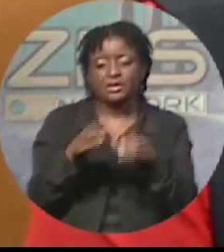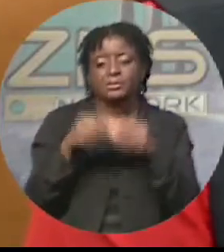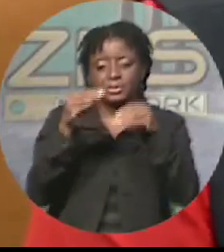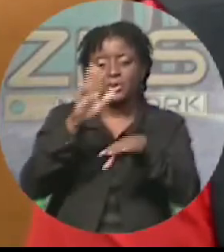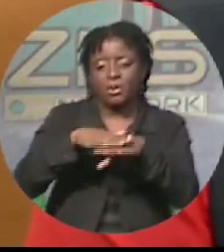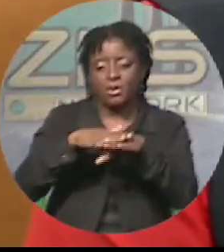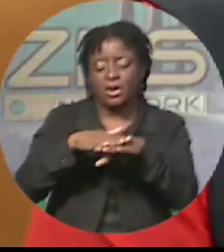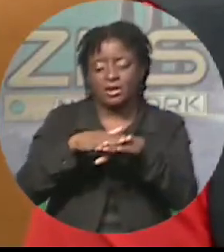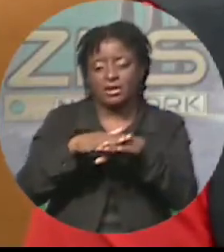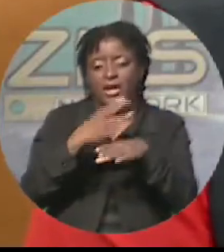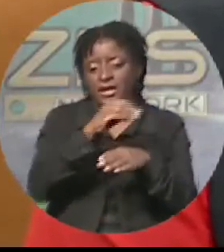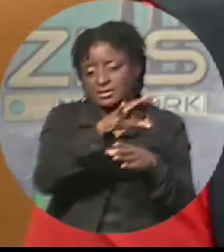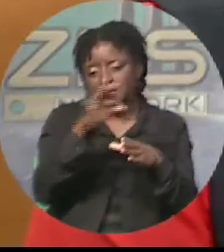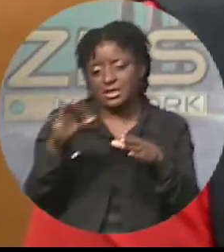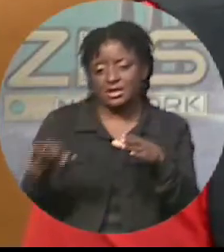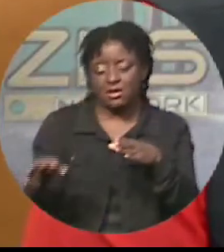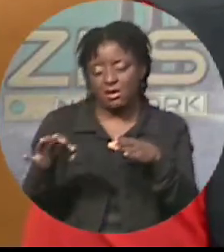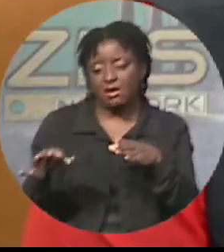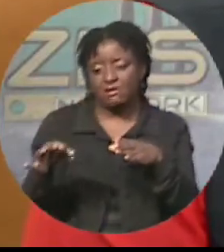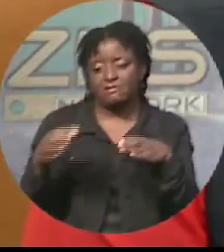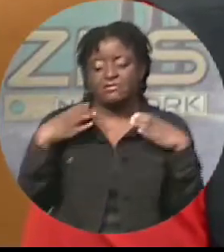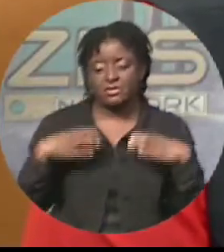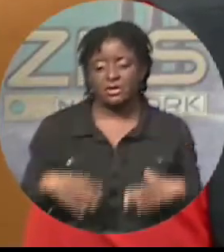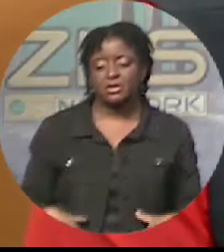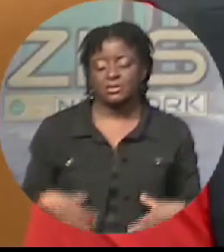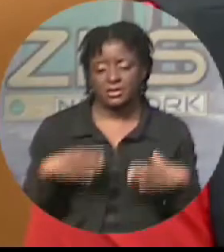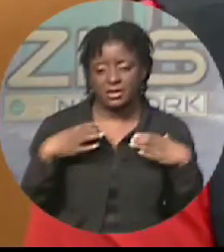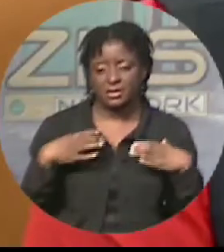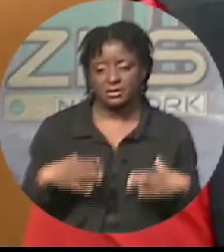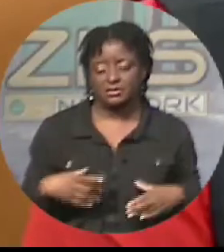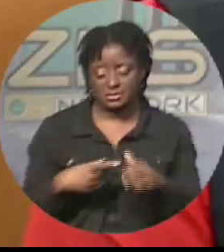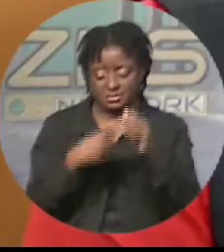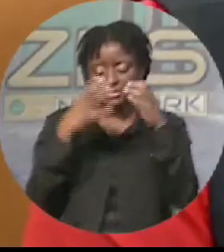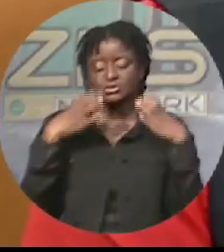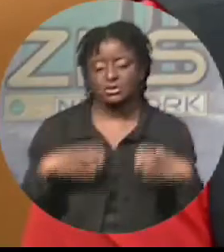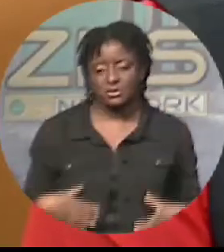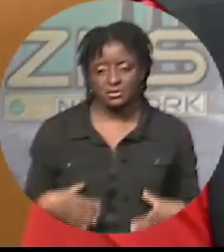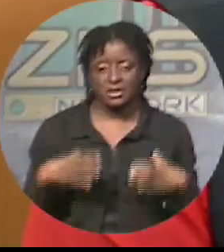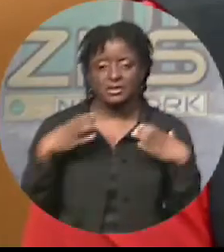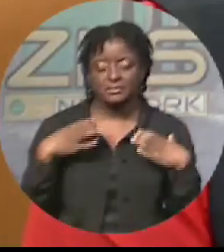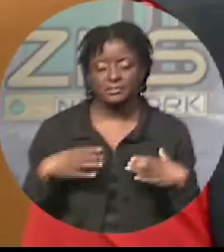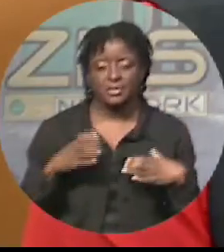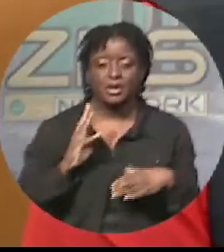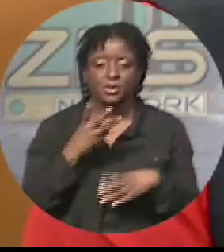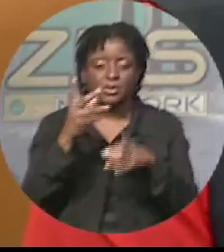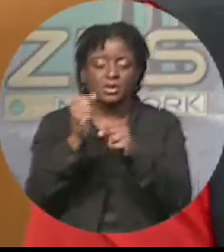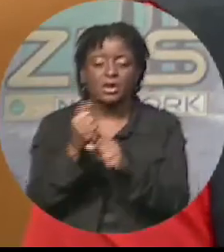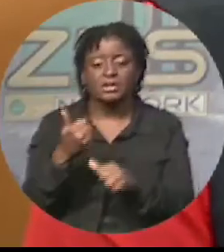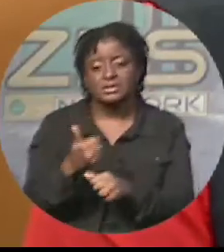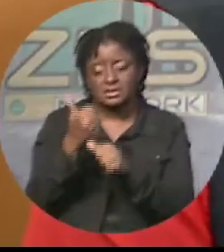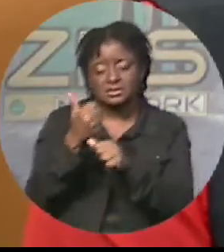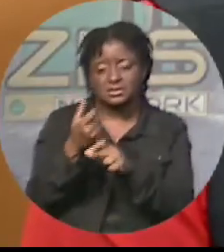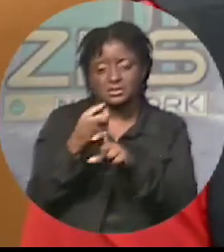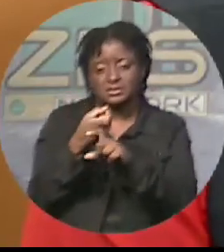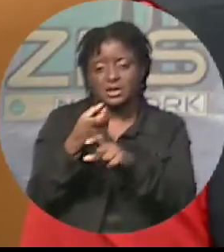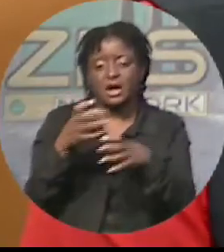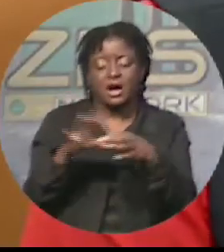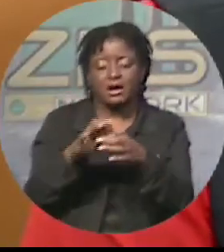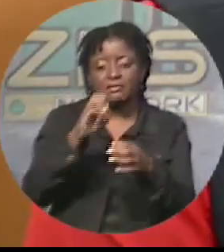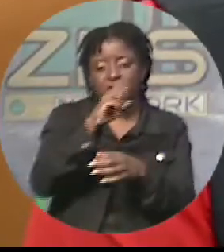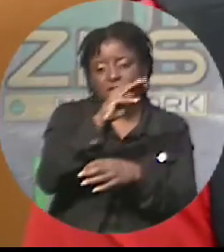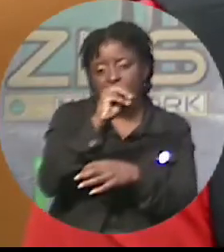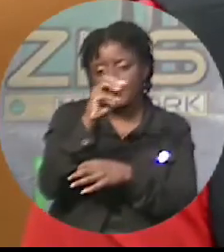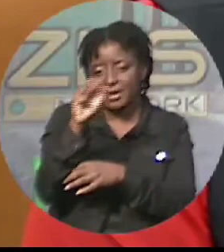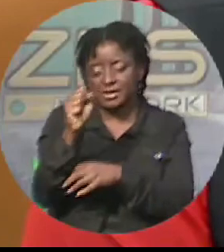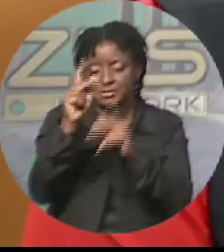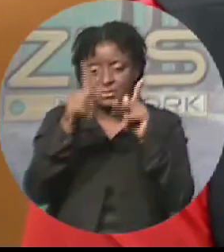also what we call the doffing or taking off of personal protective equipment. And we would have gotten the assistance of an EMS consultant